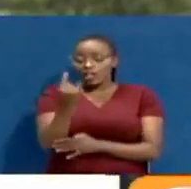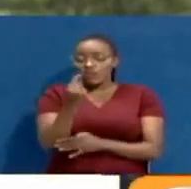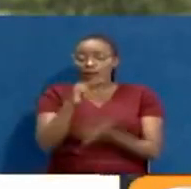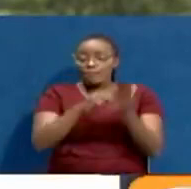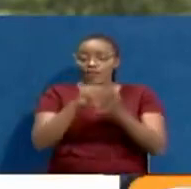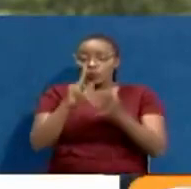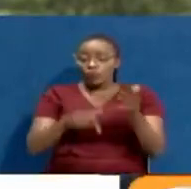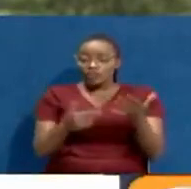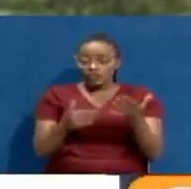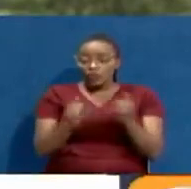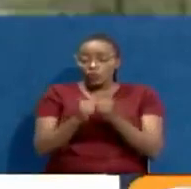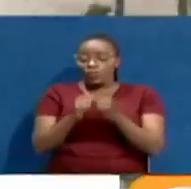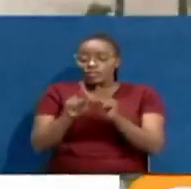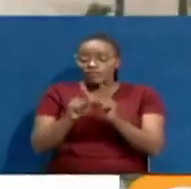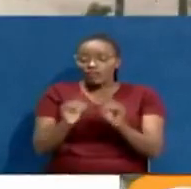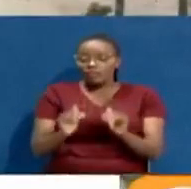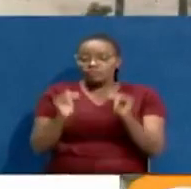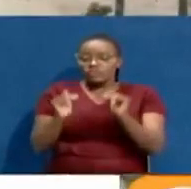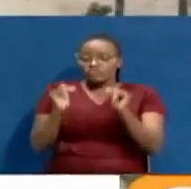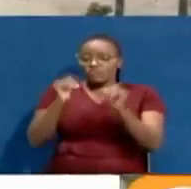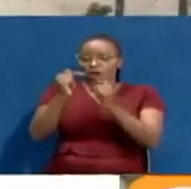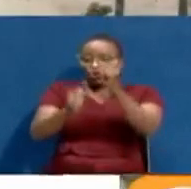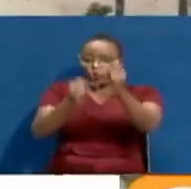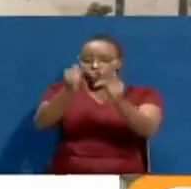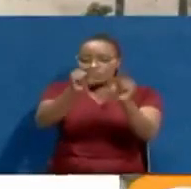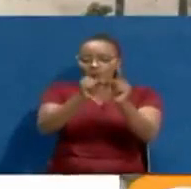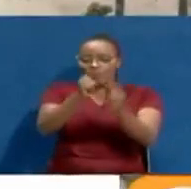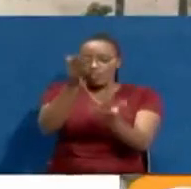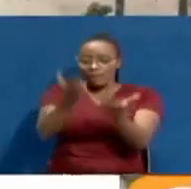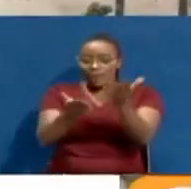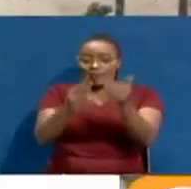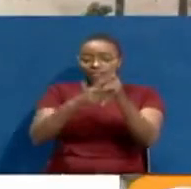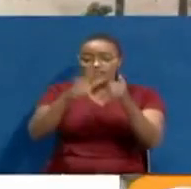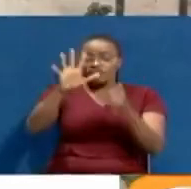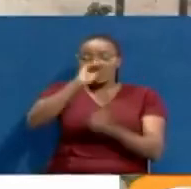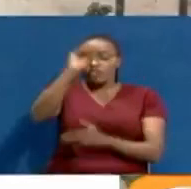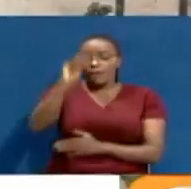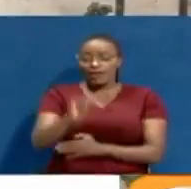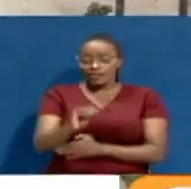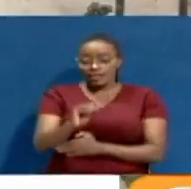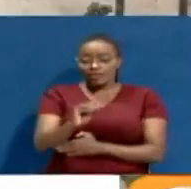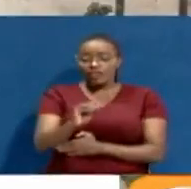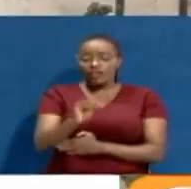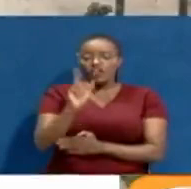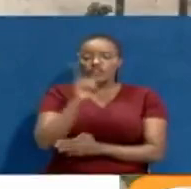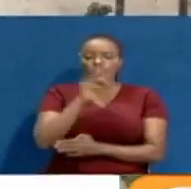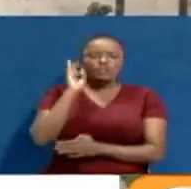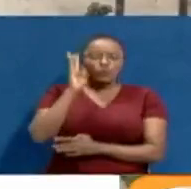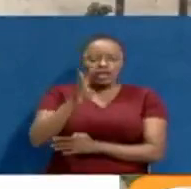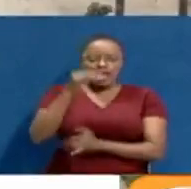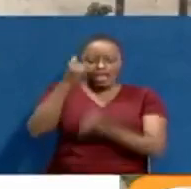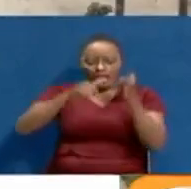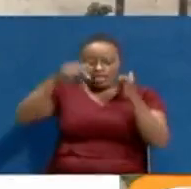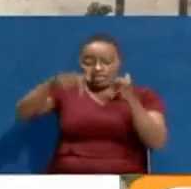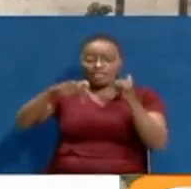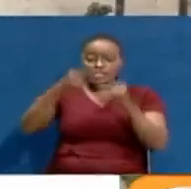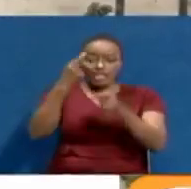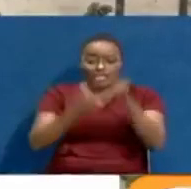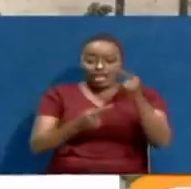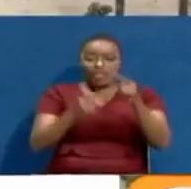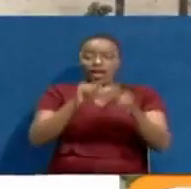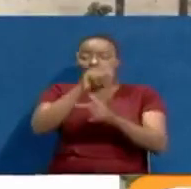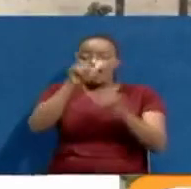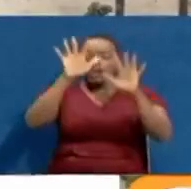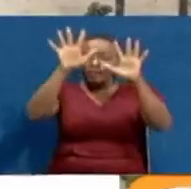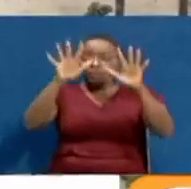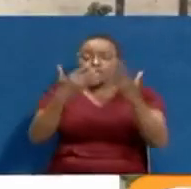And so with the acceleration, that's why the balance of the 75% clearly will be finished by the end of this year. The other key thing